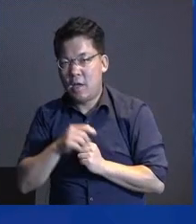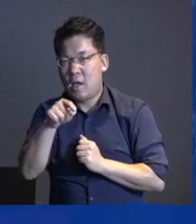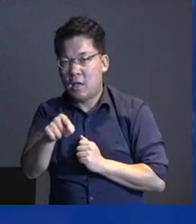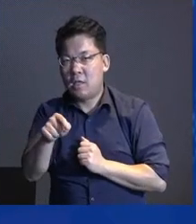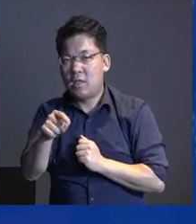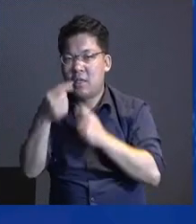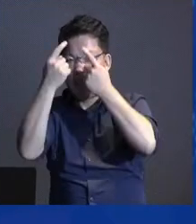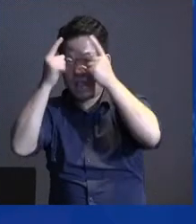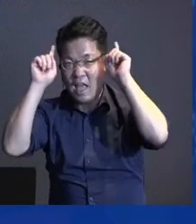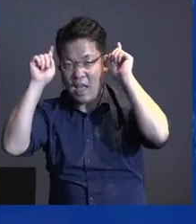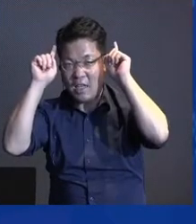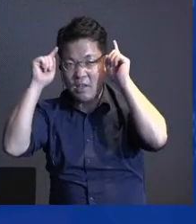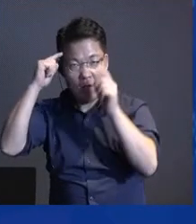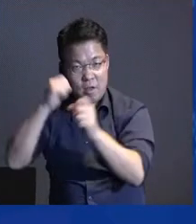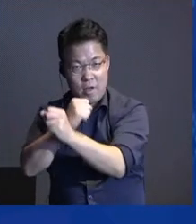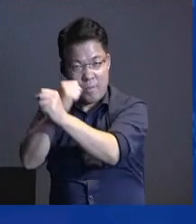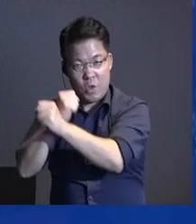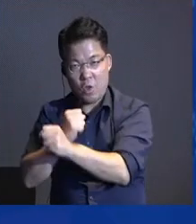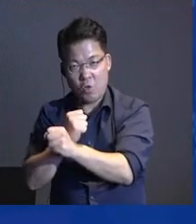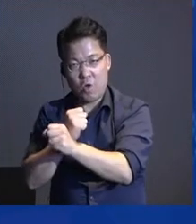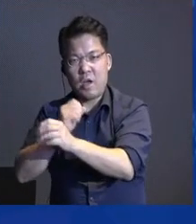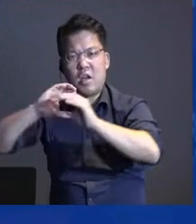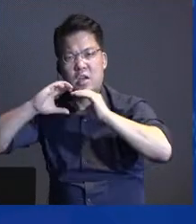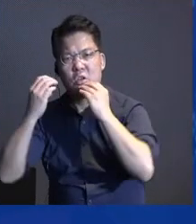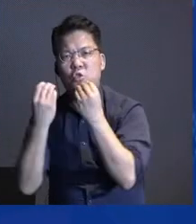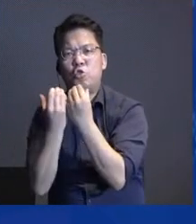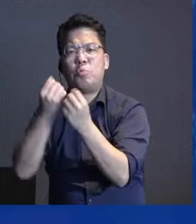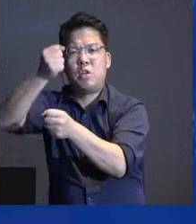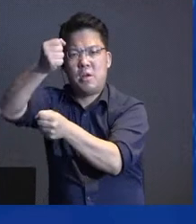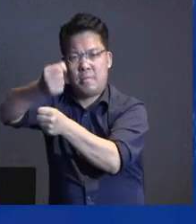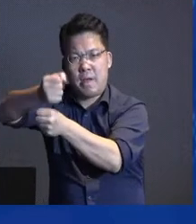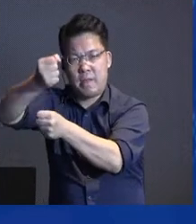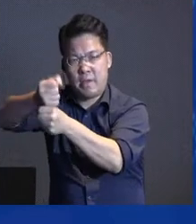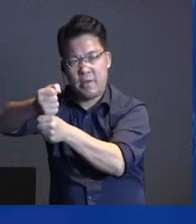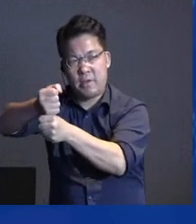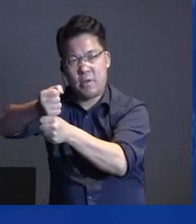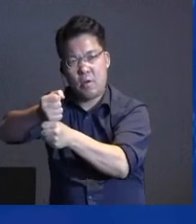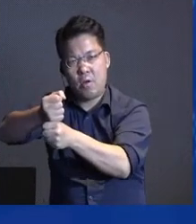organize an outdoor exhibition that you see on the left photo,